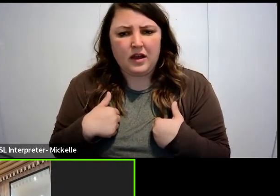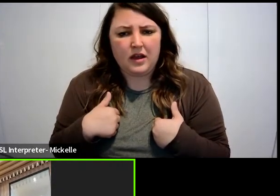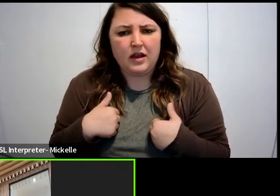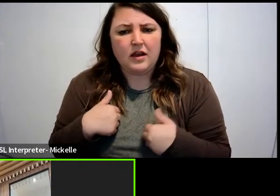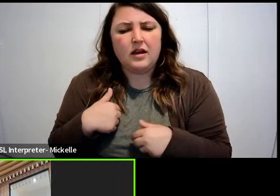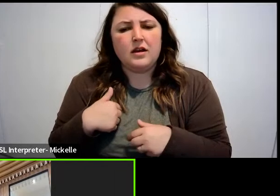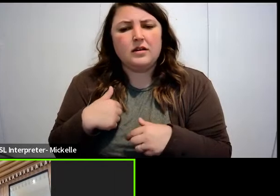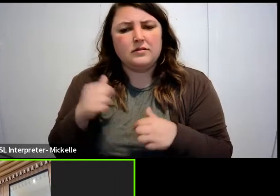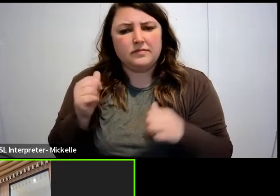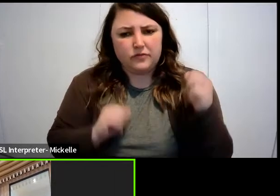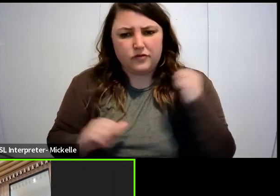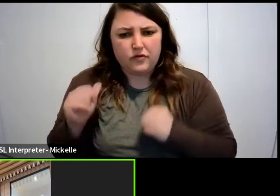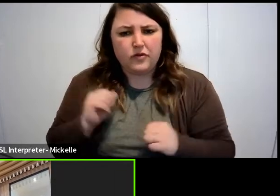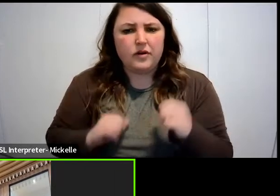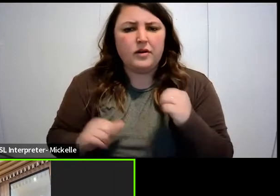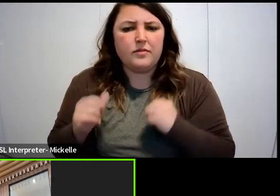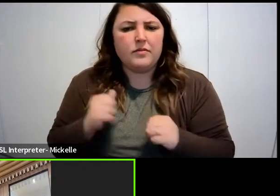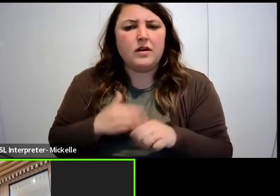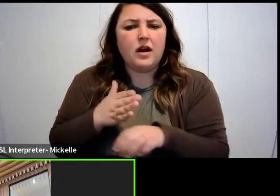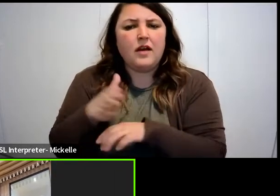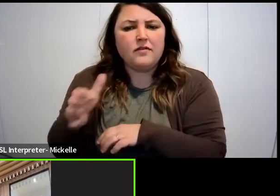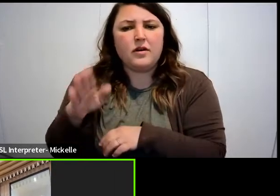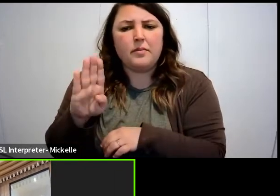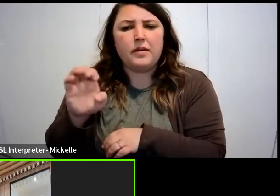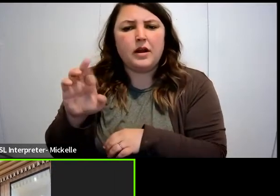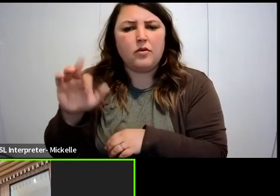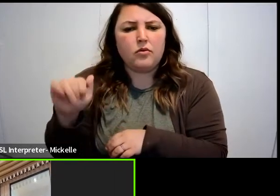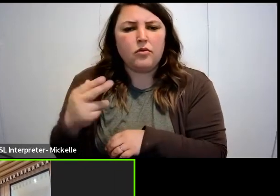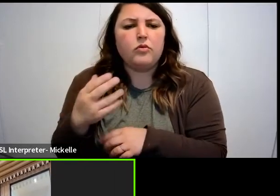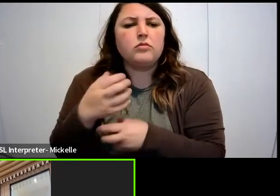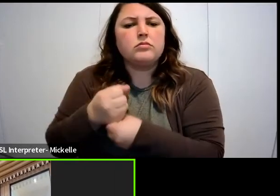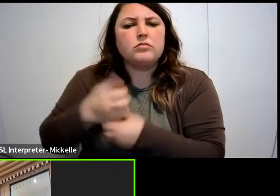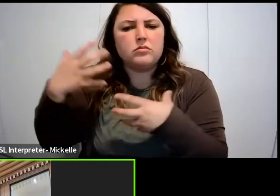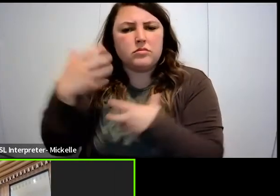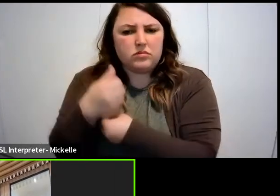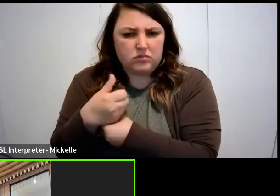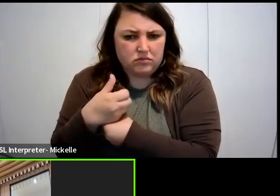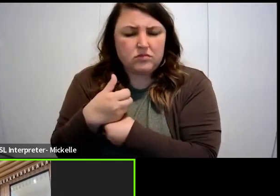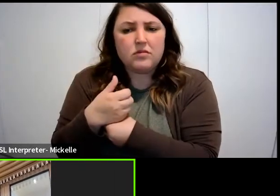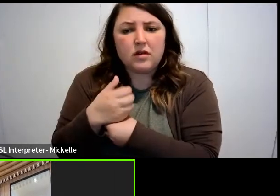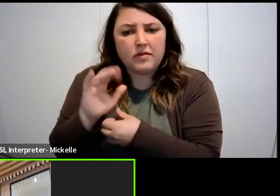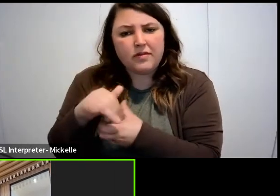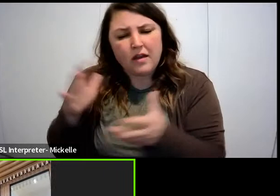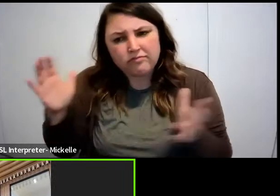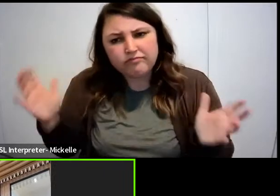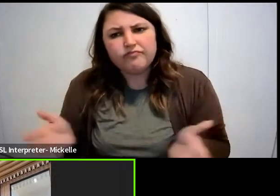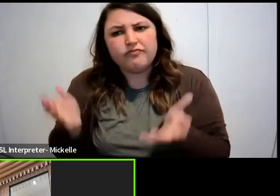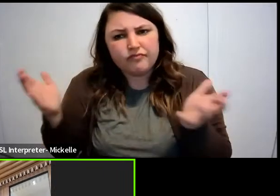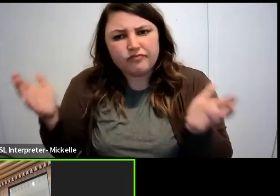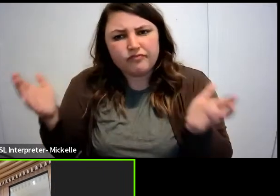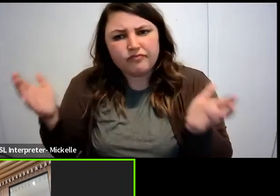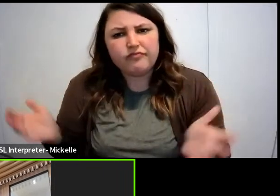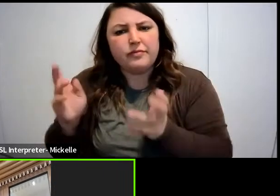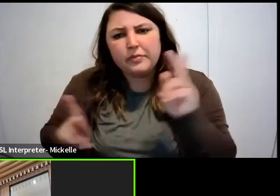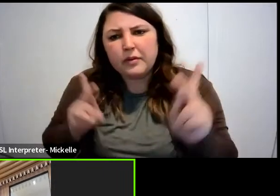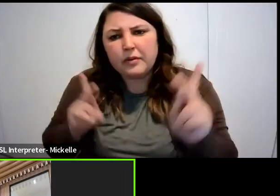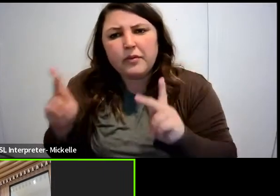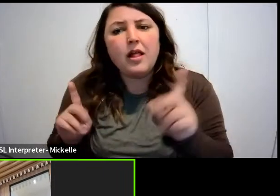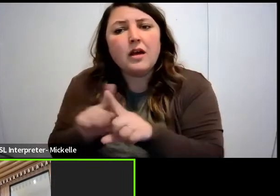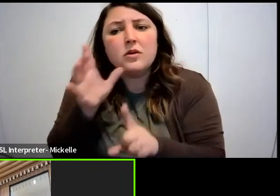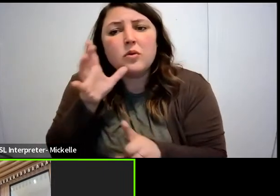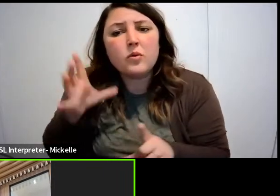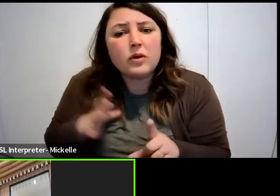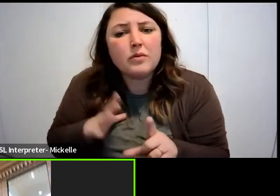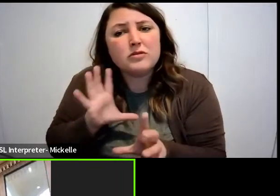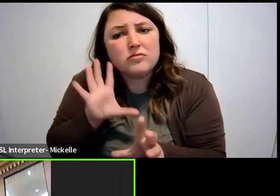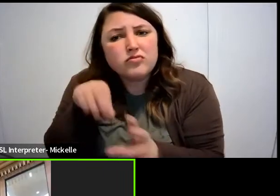explosion. It's a call for Beirut to rise again. And it also sheds the light on our role as women to be part